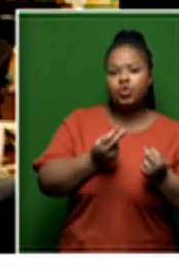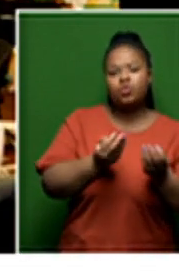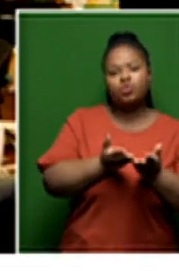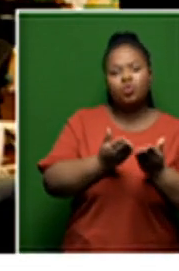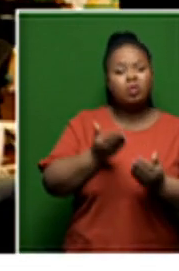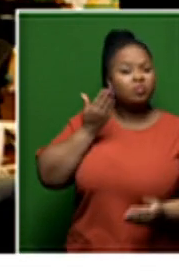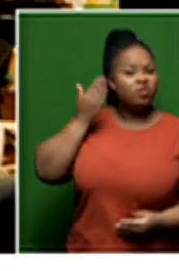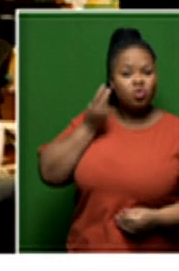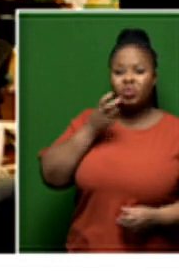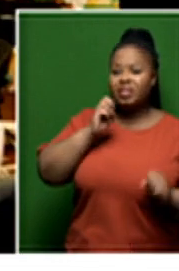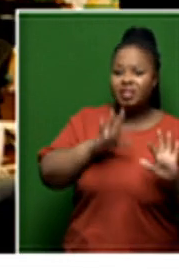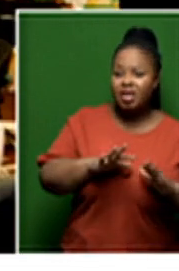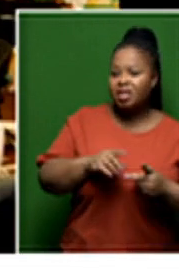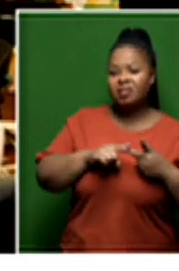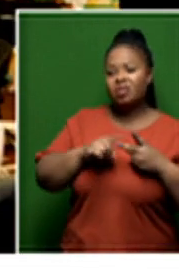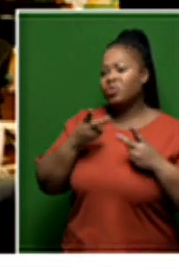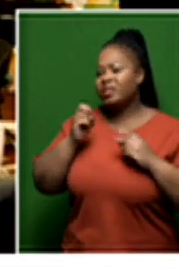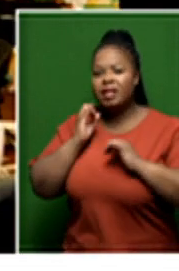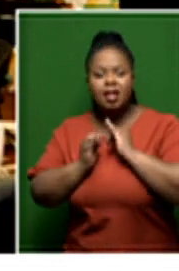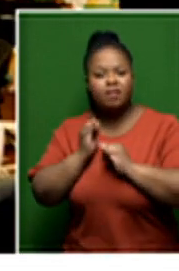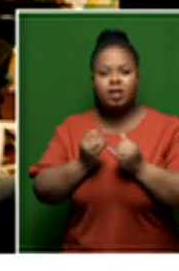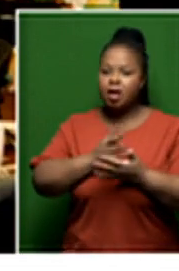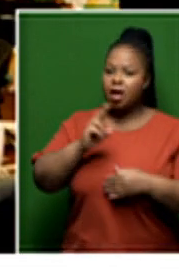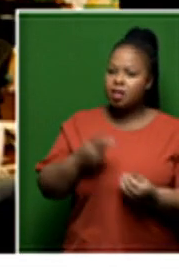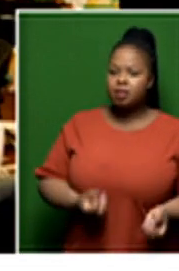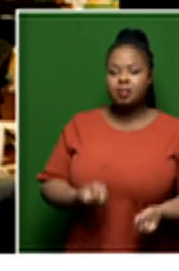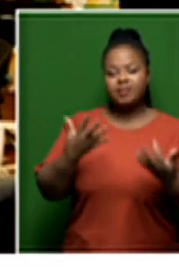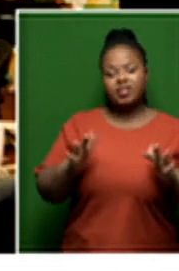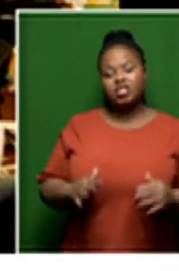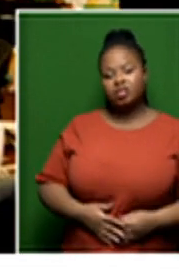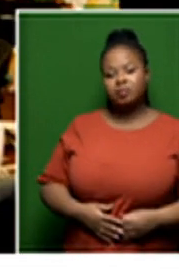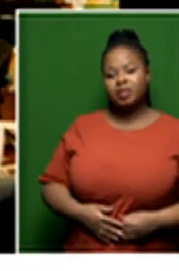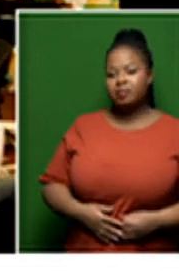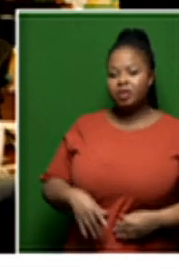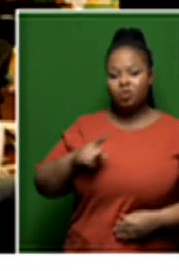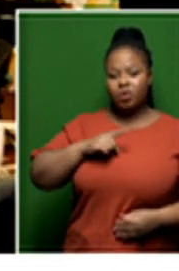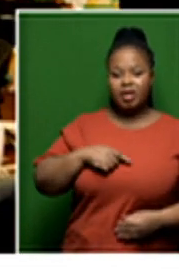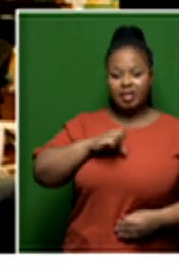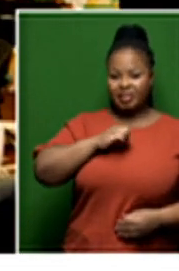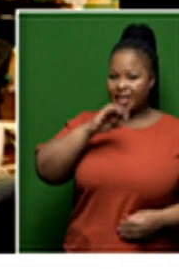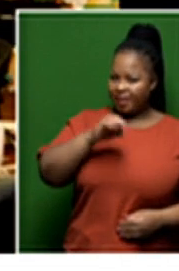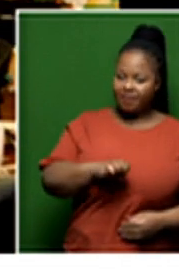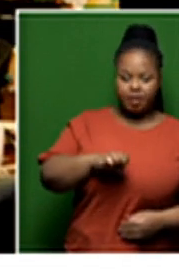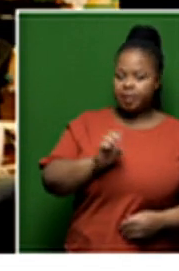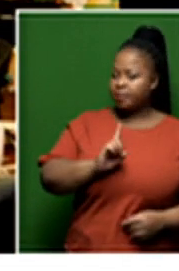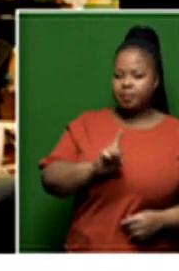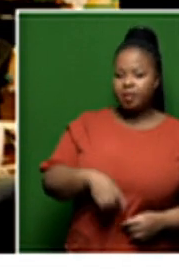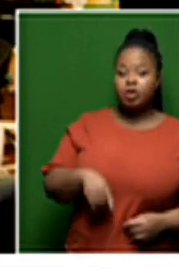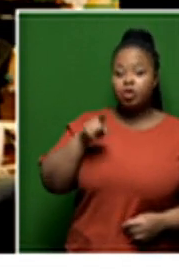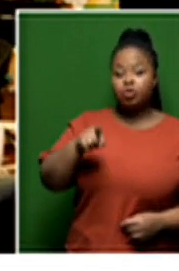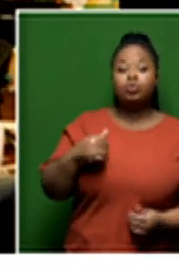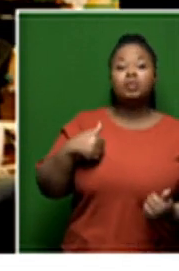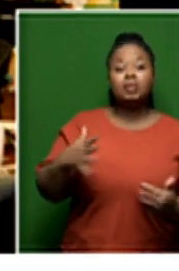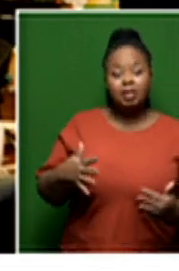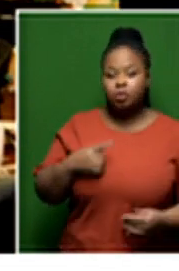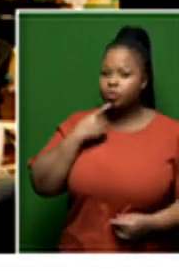as 2010, 2011, for example, some of them, in terms of the ASIDI program. So it doesn't start with SAFE. But in your introduction, you